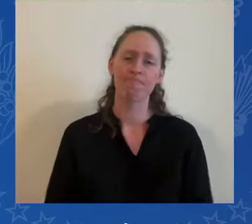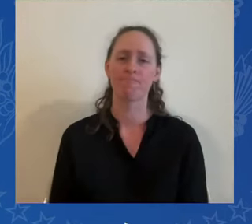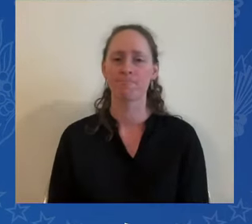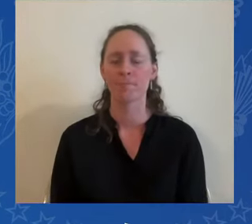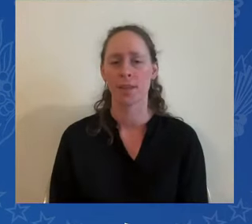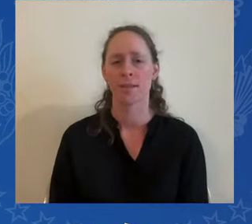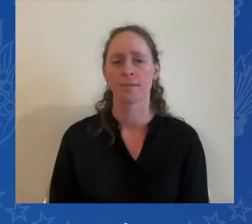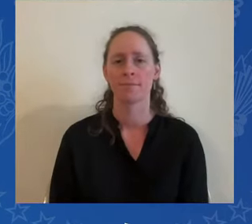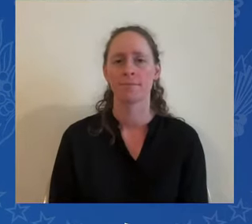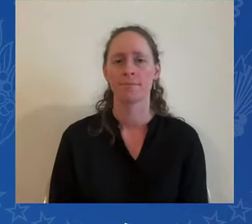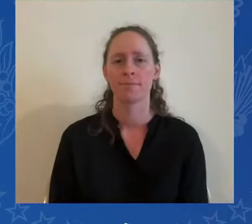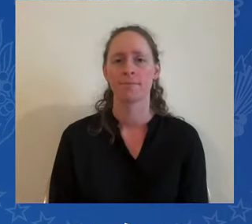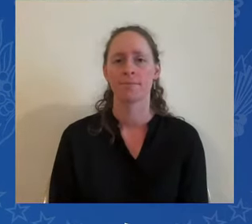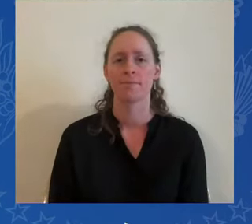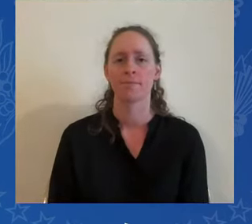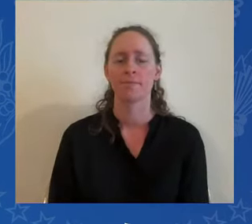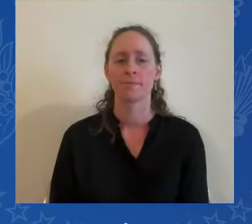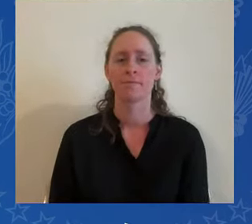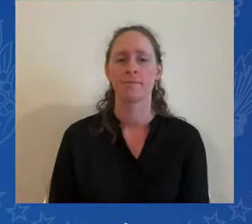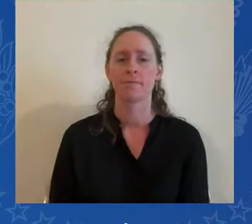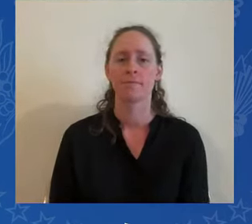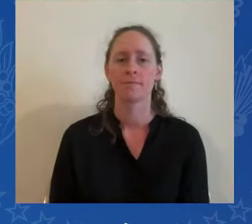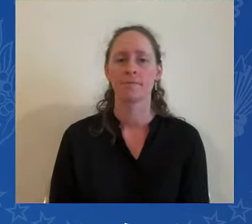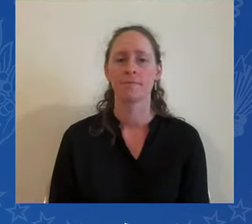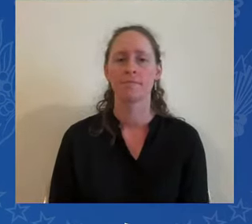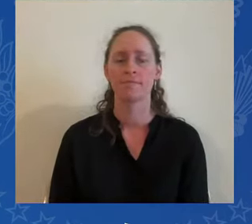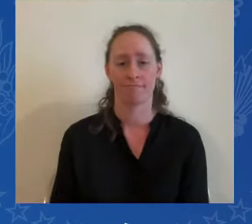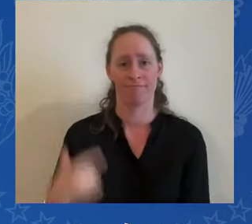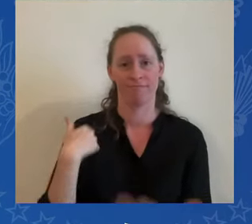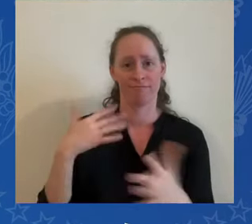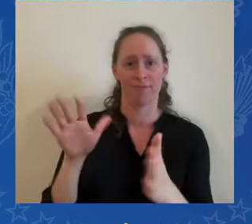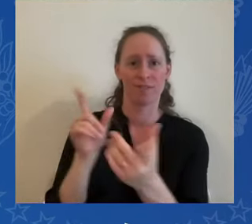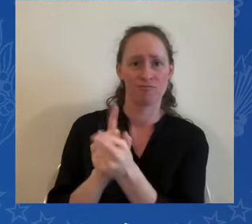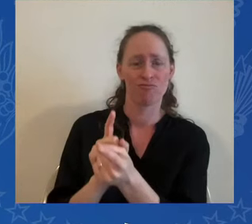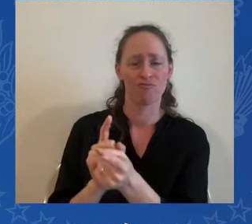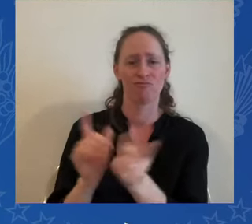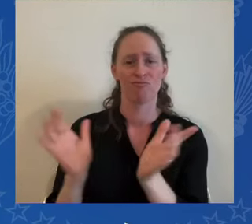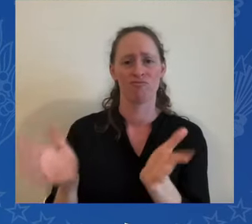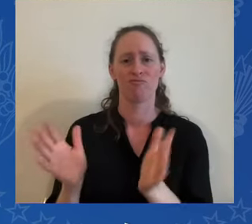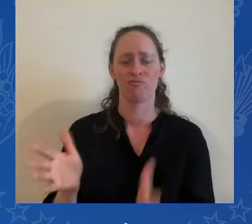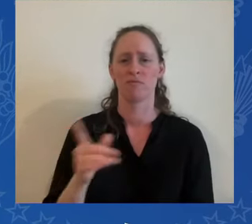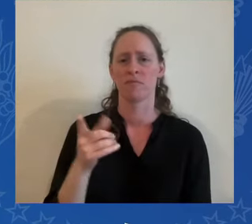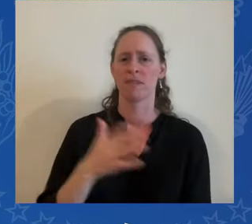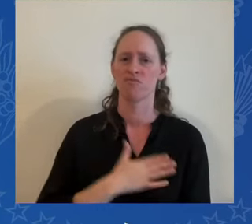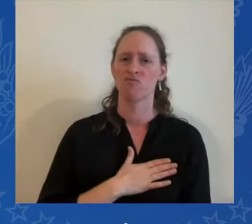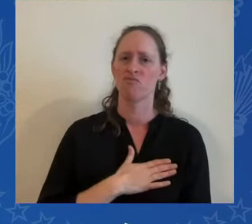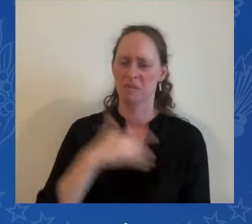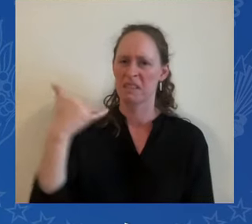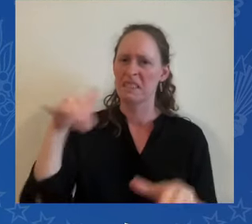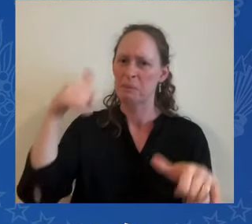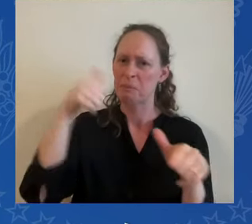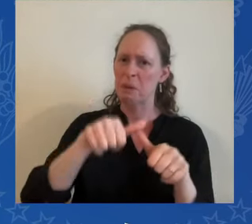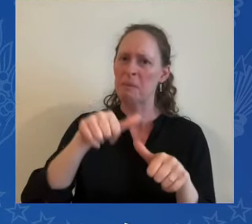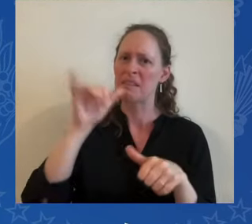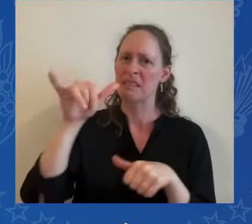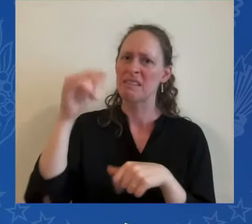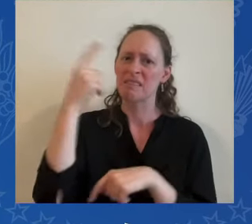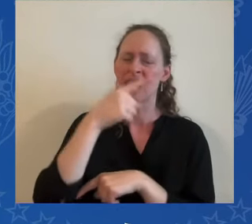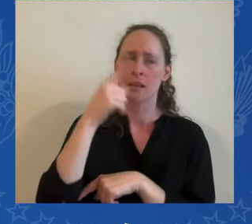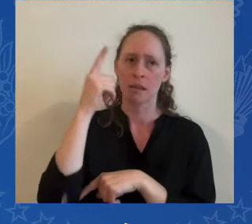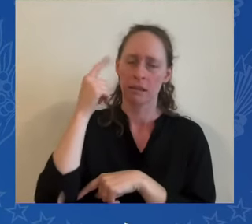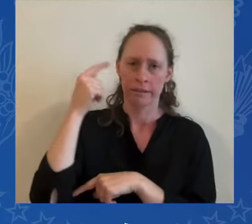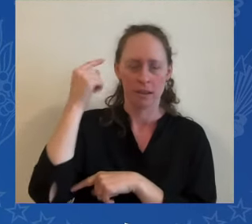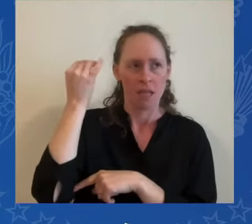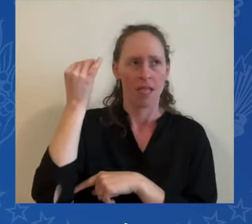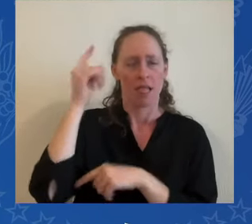day often. Detective Moran Rivera are never far from his mind. And the entire nation is grateful for the quick thinking,